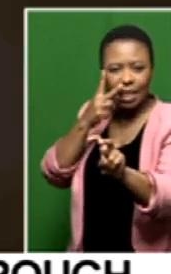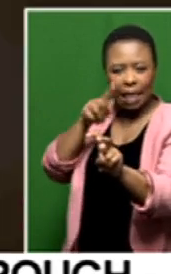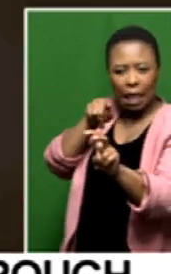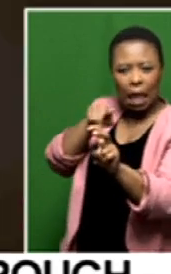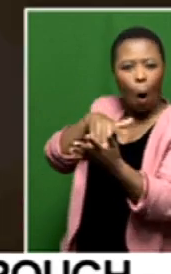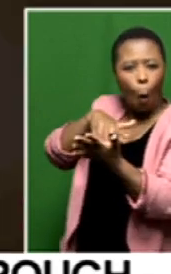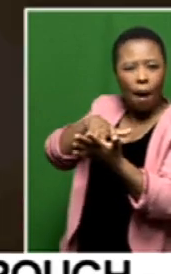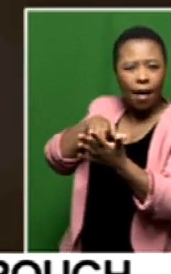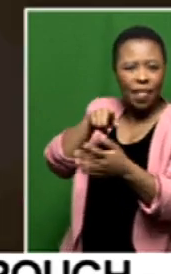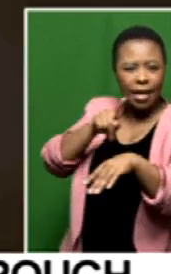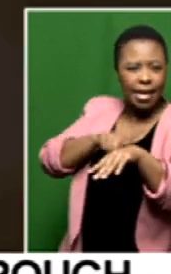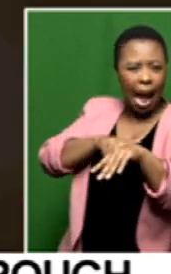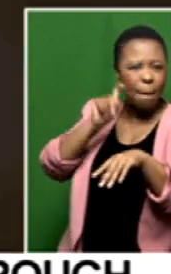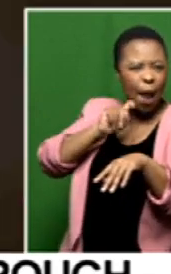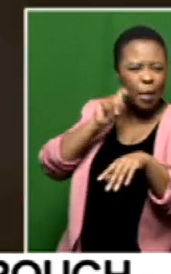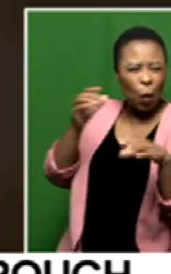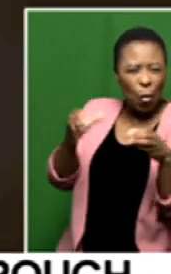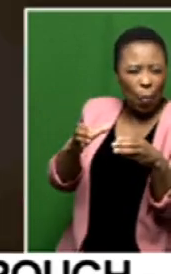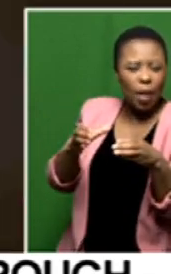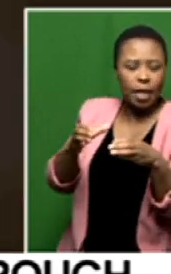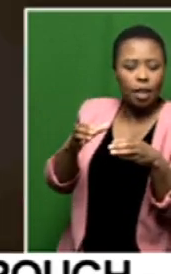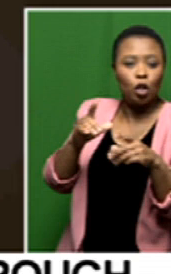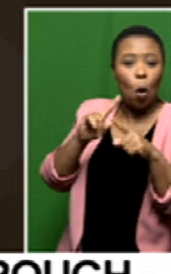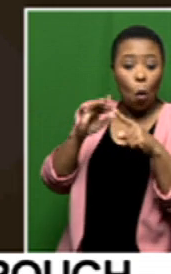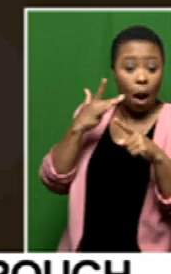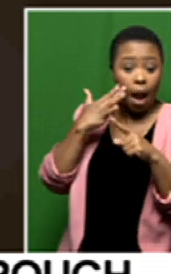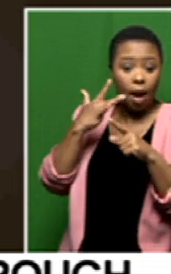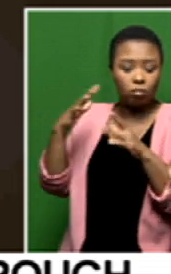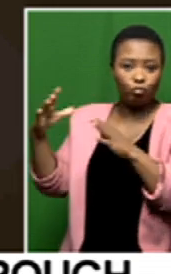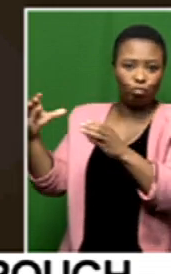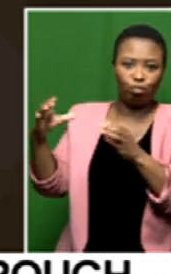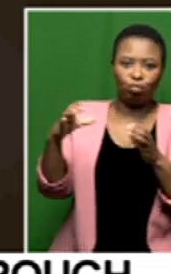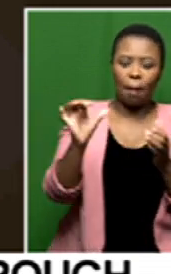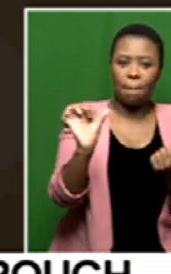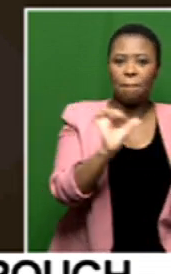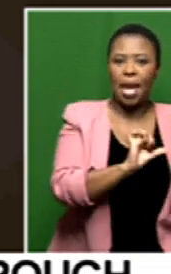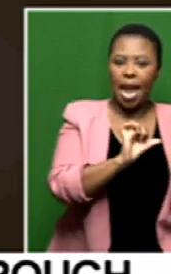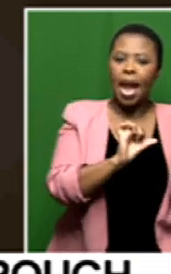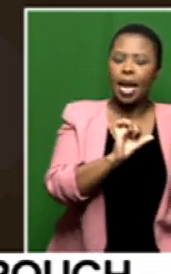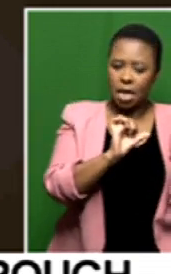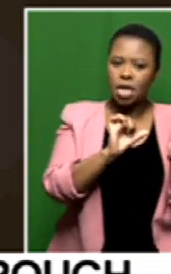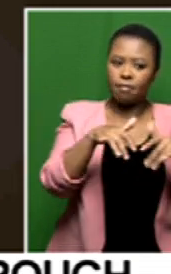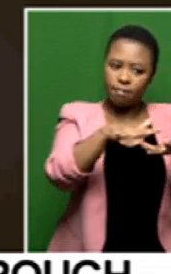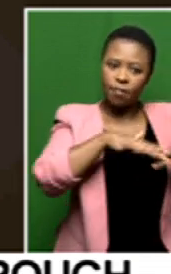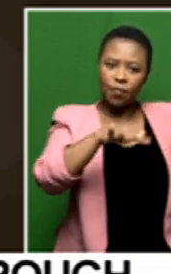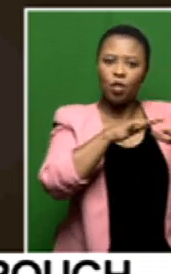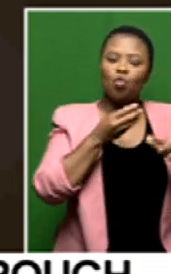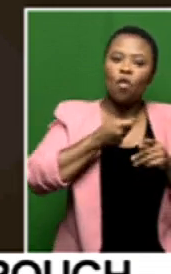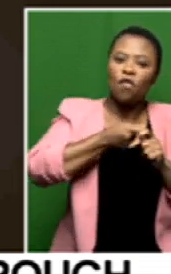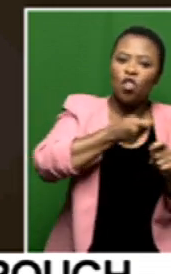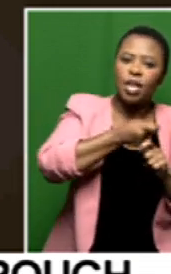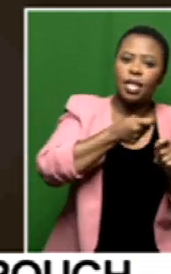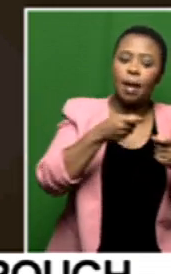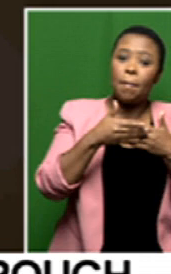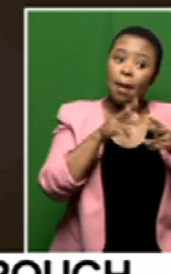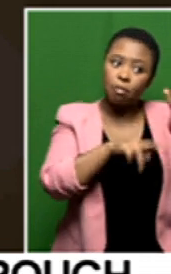very vulnerable at that age. And then when they've hunted, they actually come back and they actually bring back the den to feed both the babysitter and